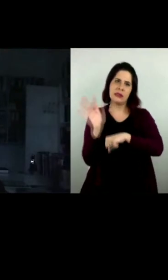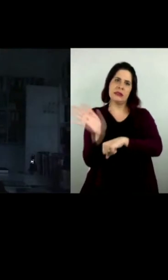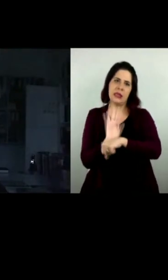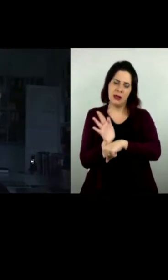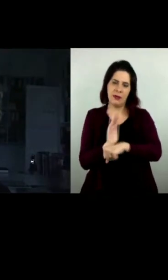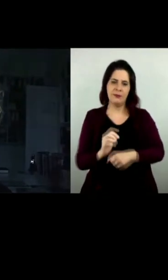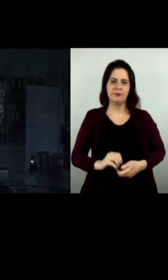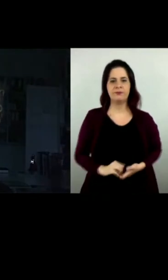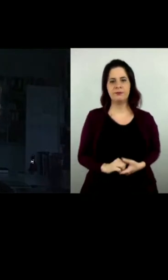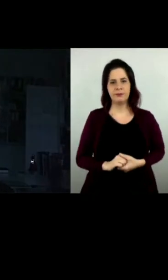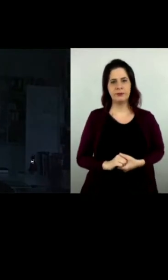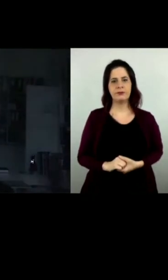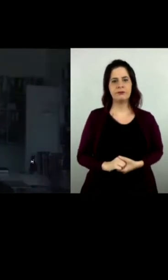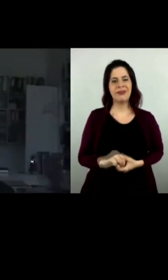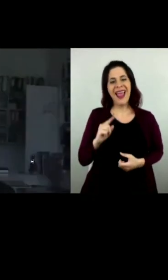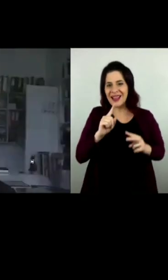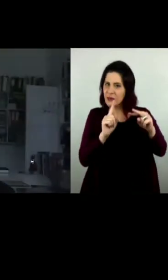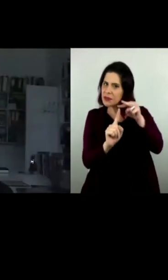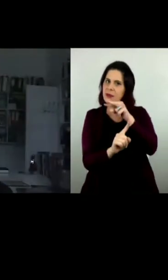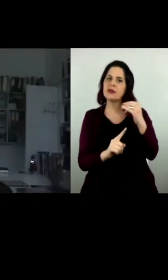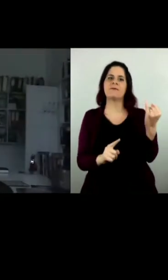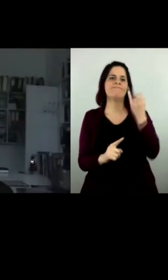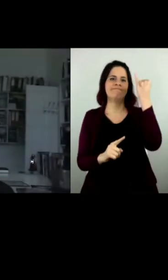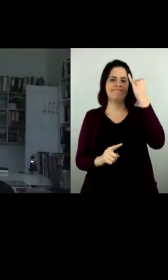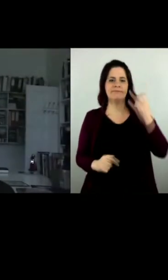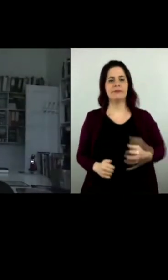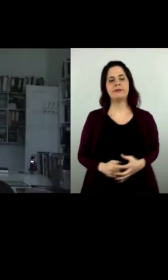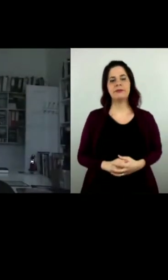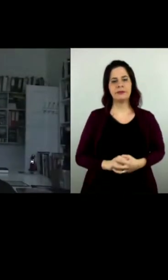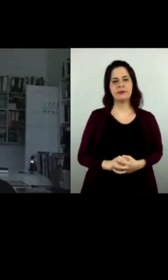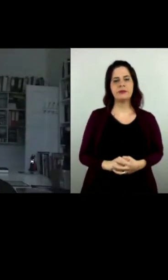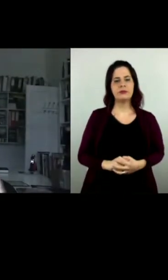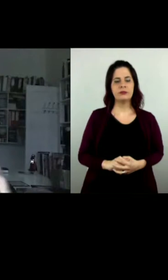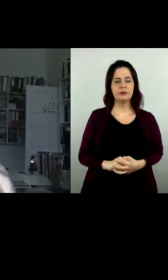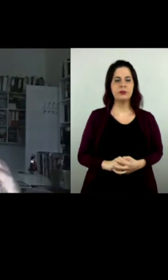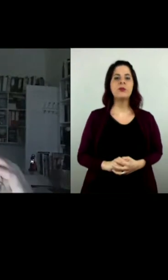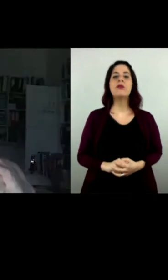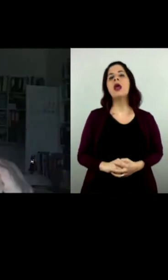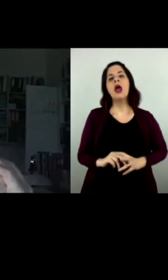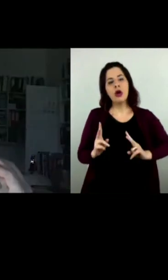Of course. And going on with this series of journeys